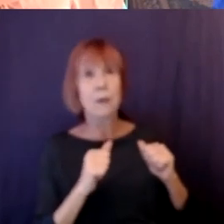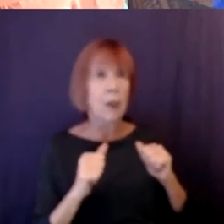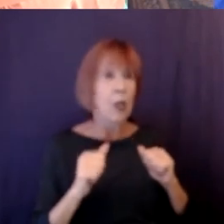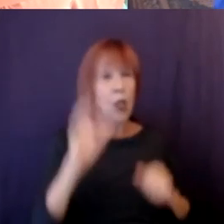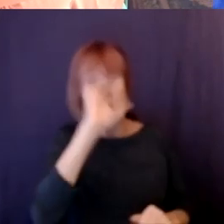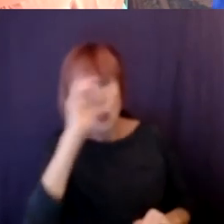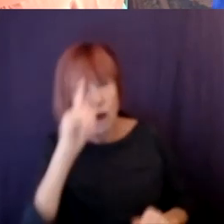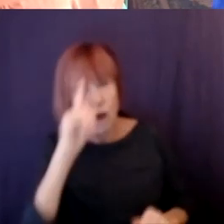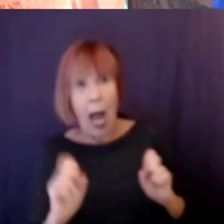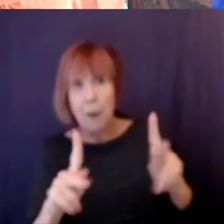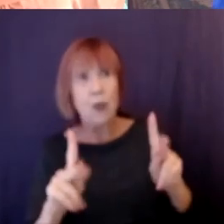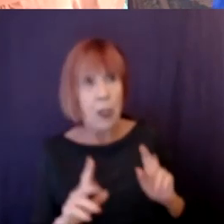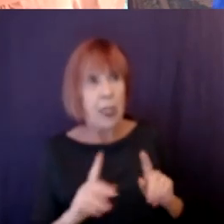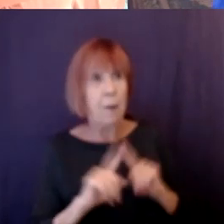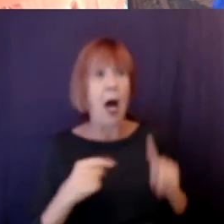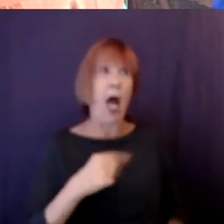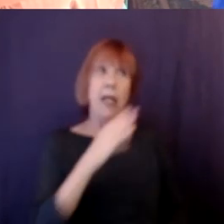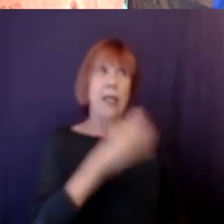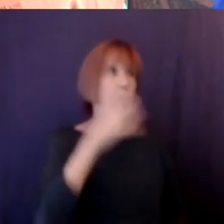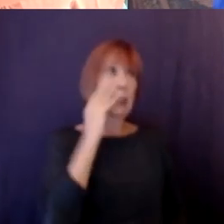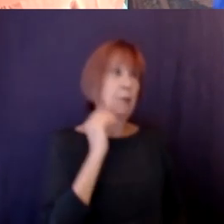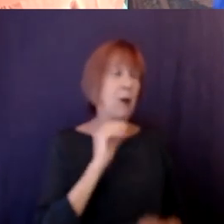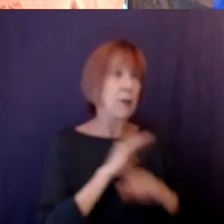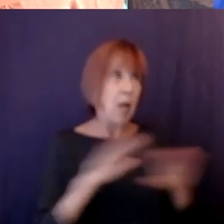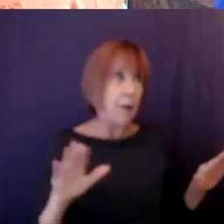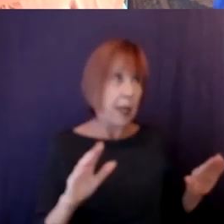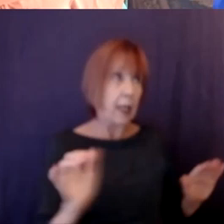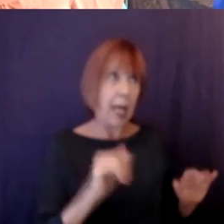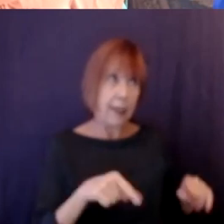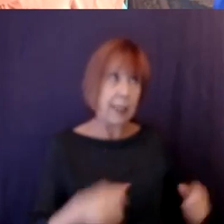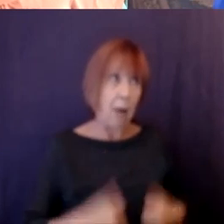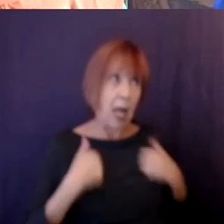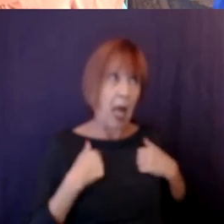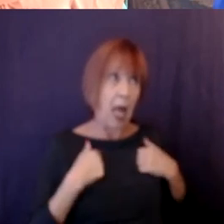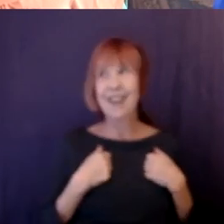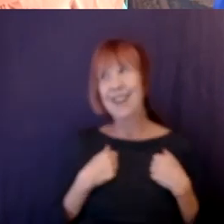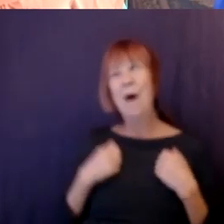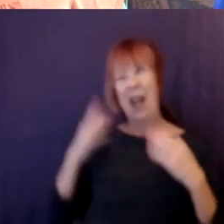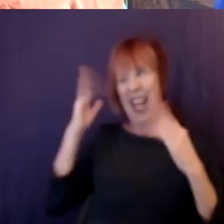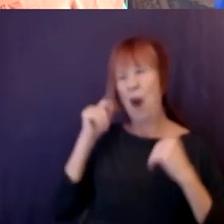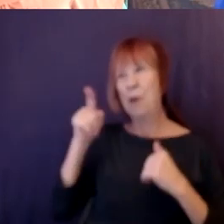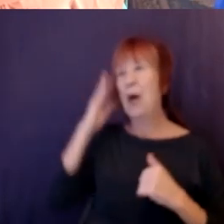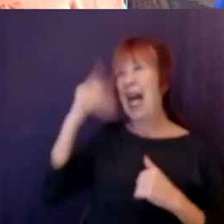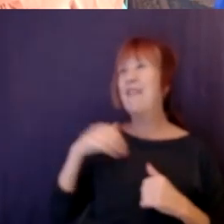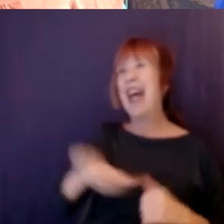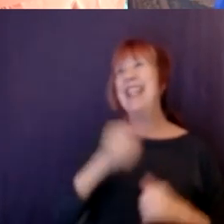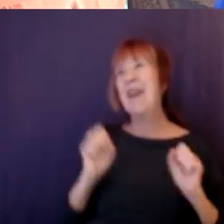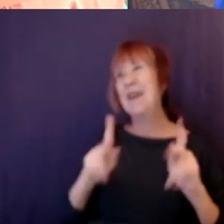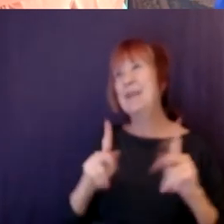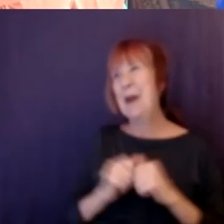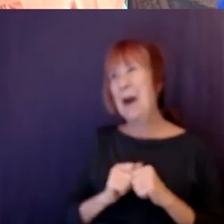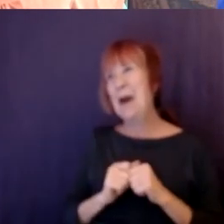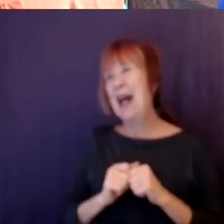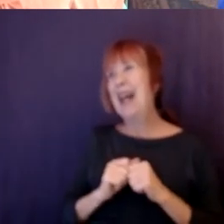I'll never experience anything like this in my life again. Well, you'll have another experience. Maybe. Oh,